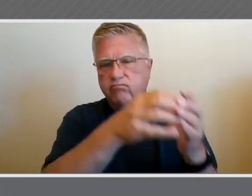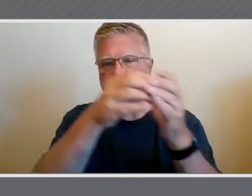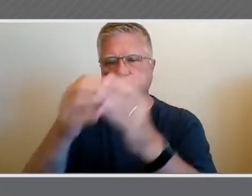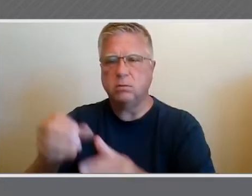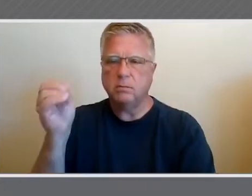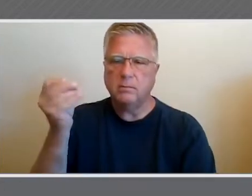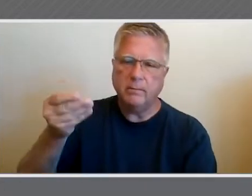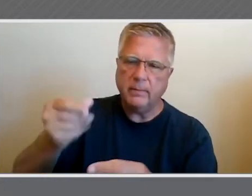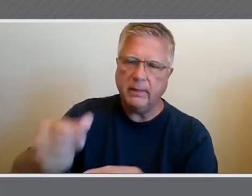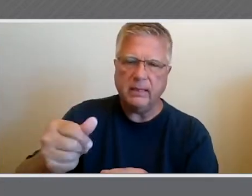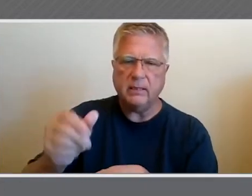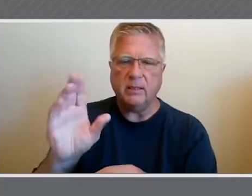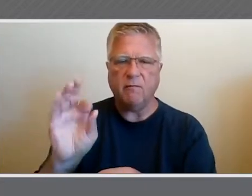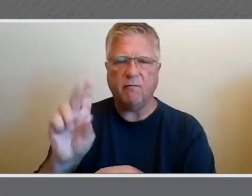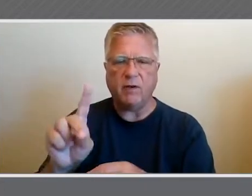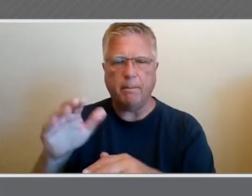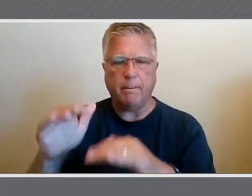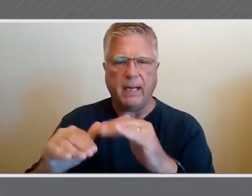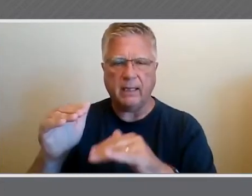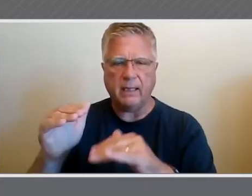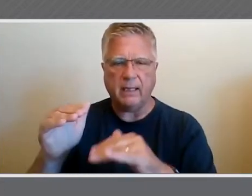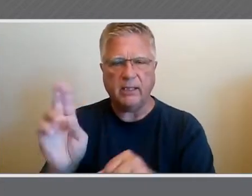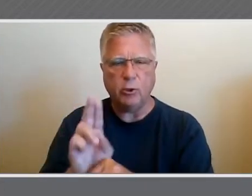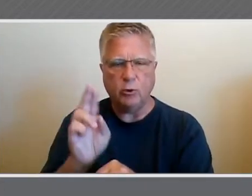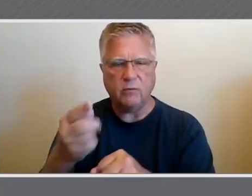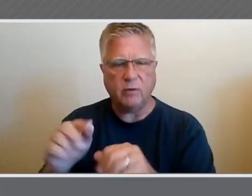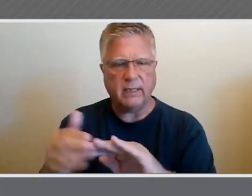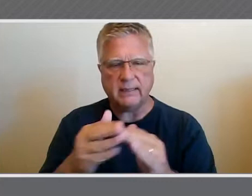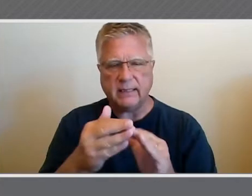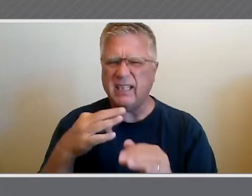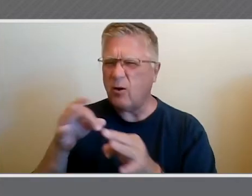for the city. I'll get more into that in a few minutes.